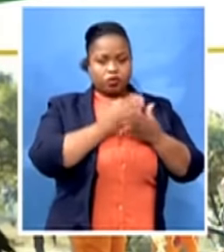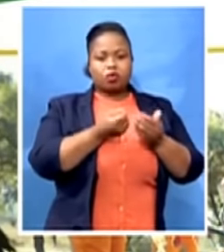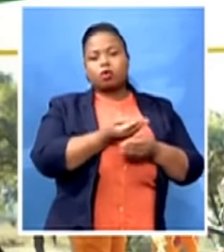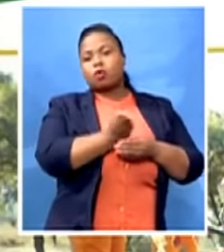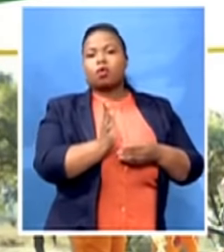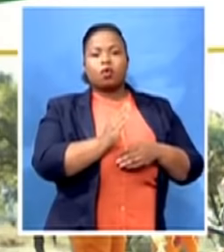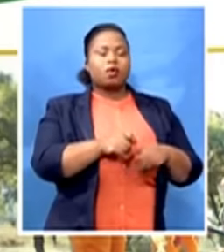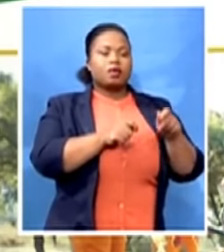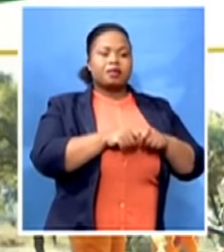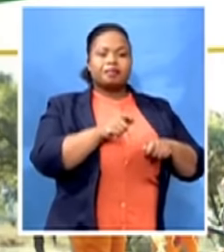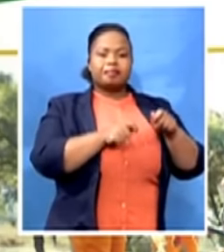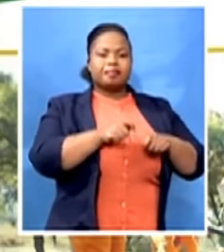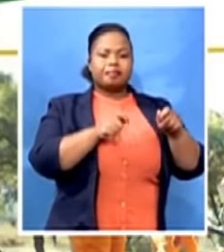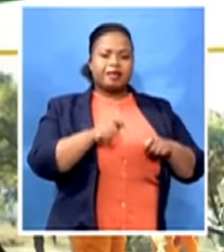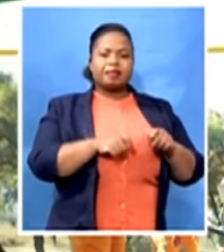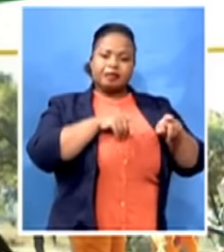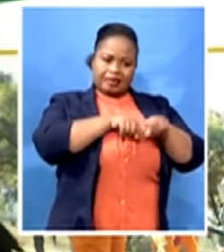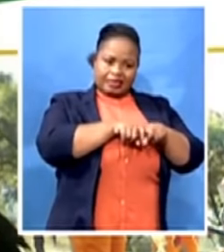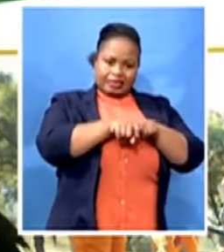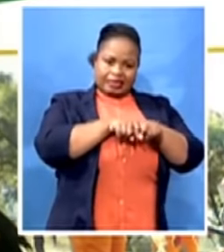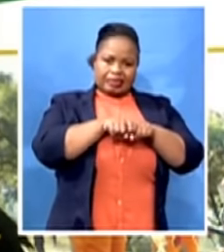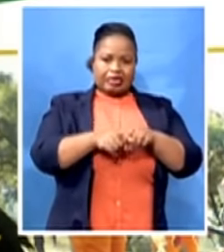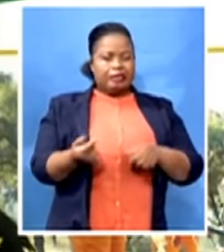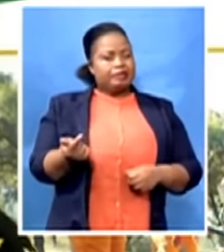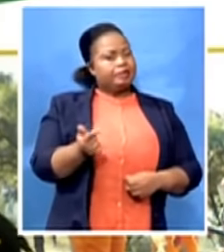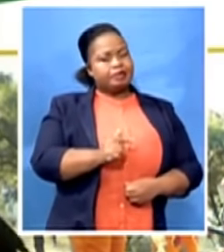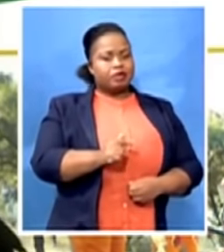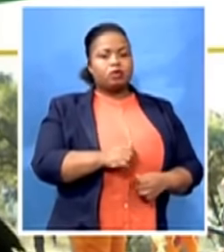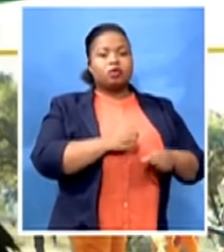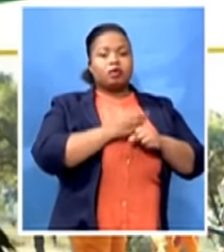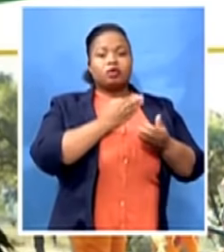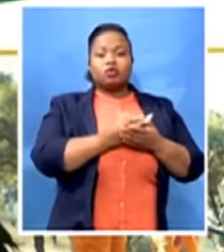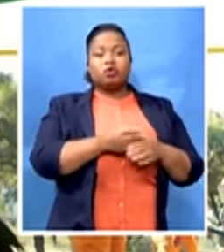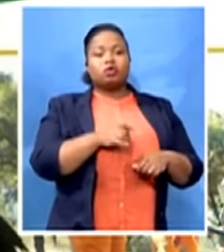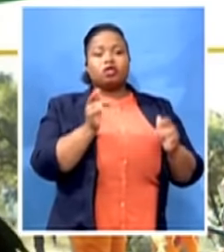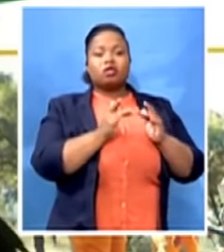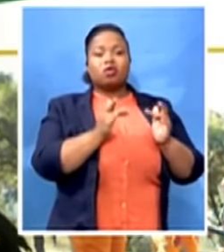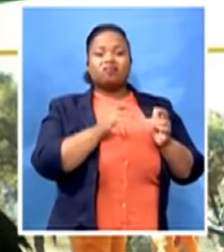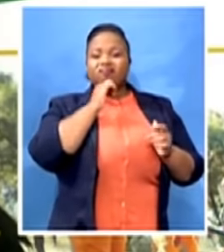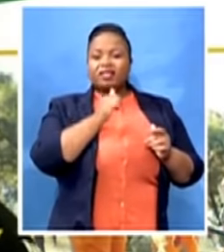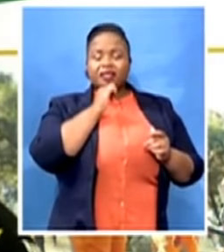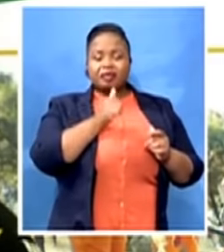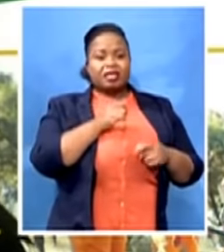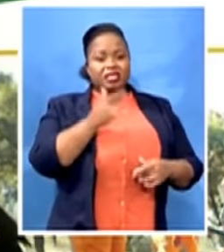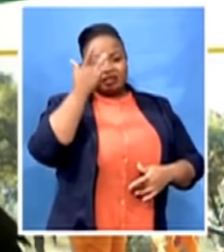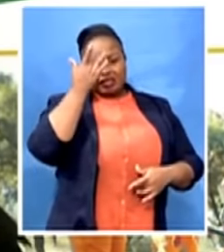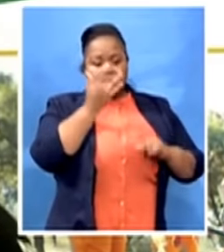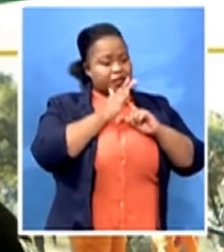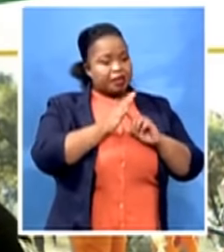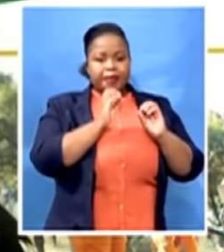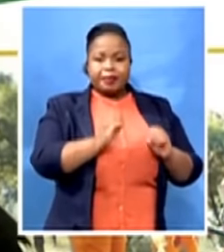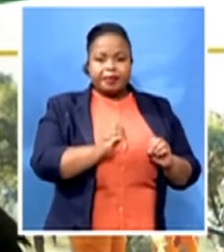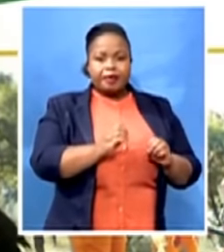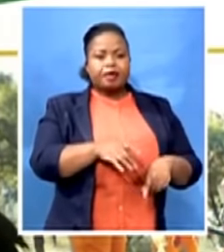contact thoroughly, and make sure that those contacts, even if they are asymptomatic, even if they've tested negative, we make sure that we quarantine